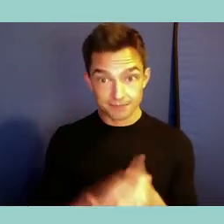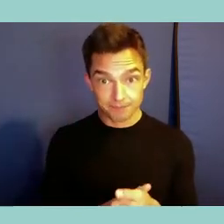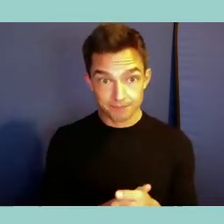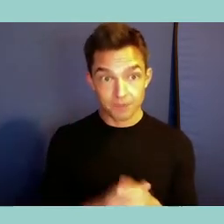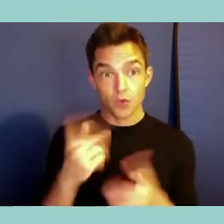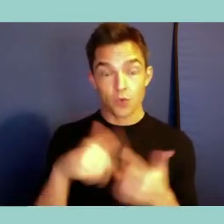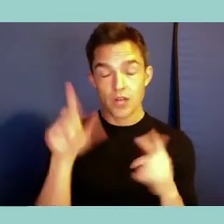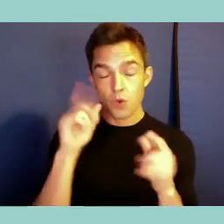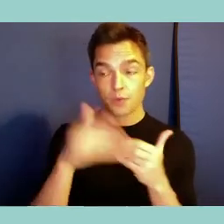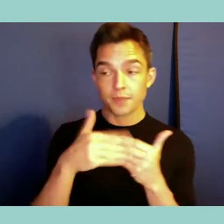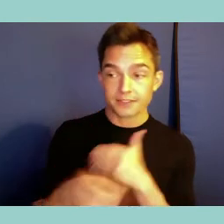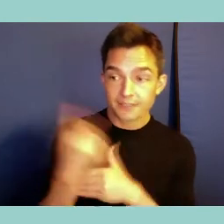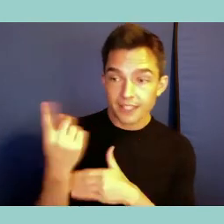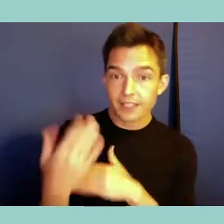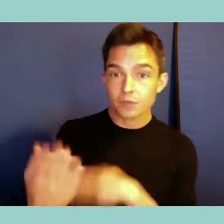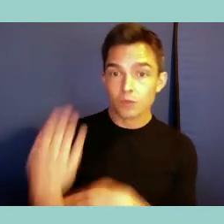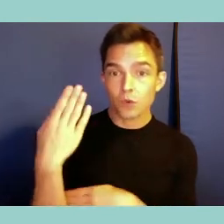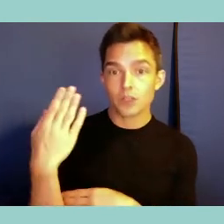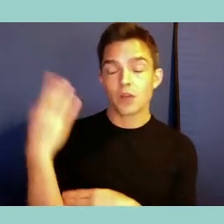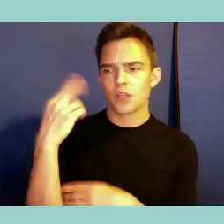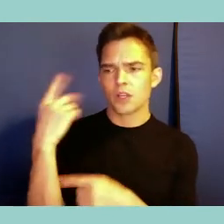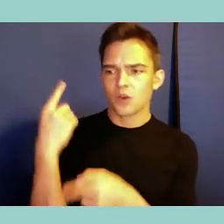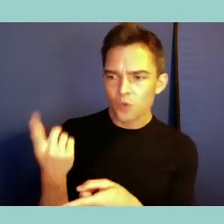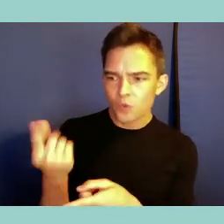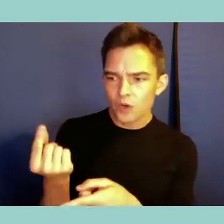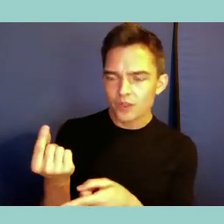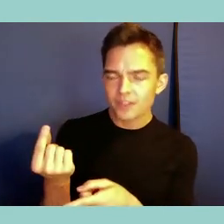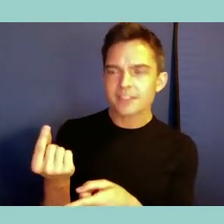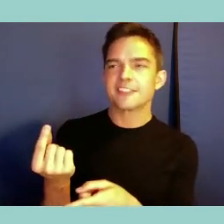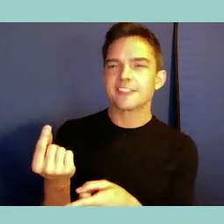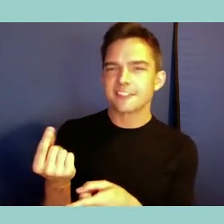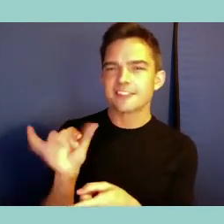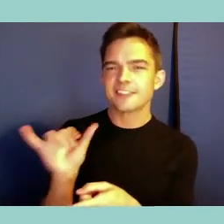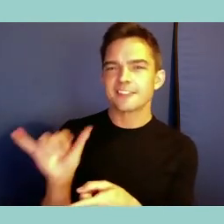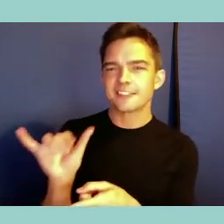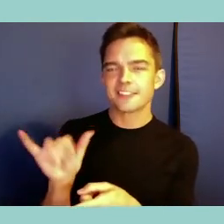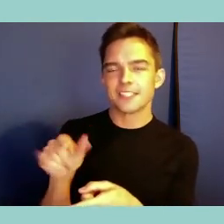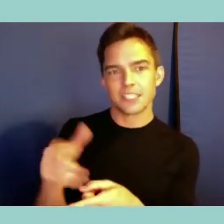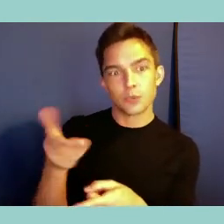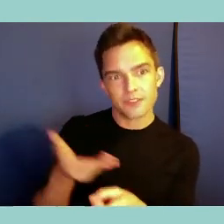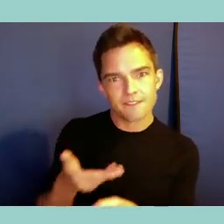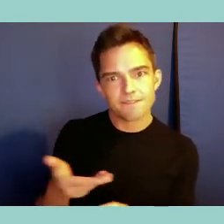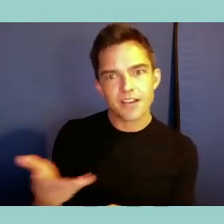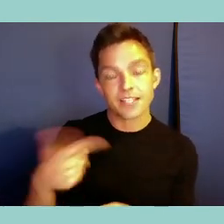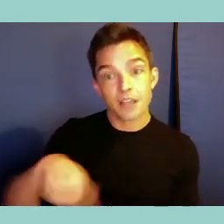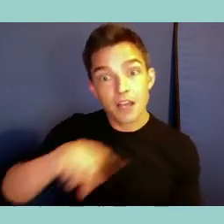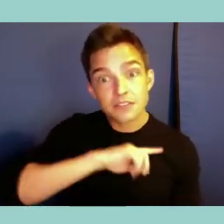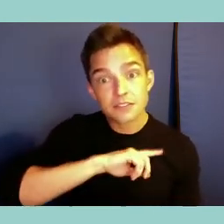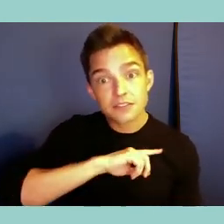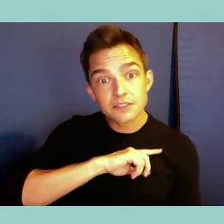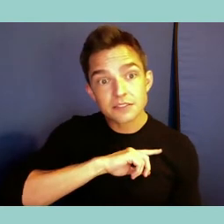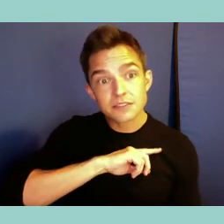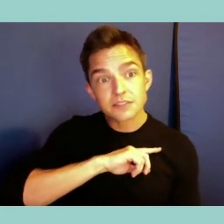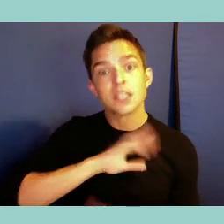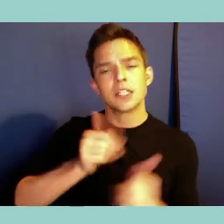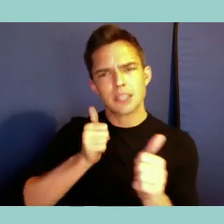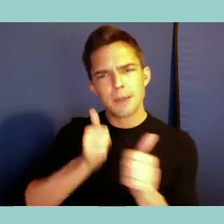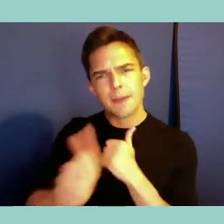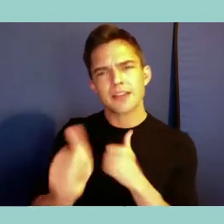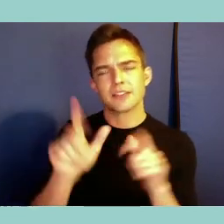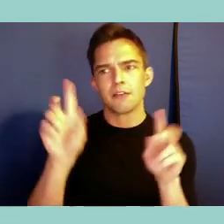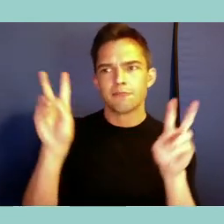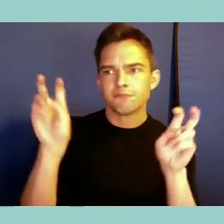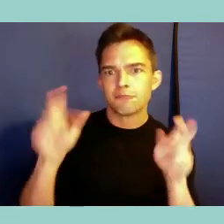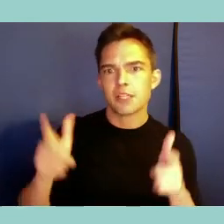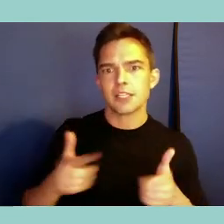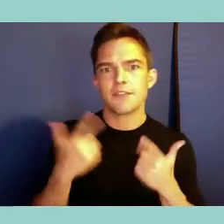when I woke up the next morning and realized what he was doing, I realized he was inviting us to go past the kind of living